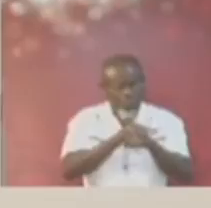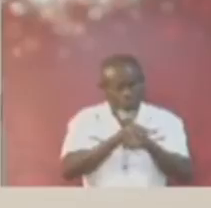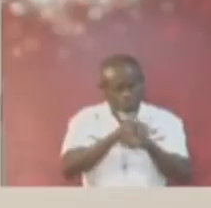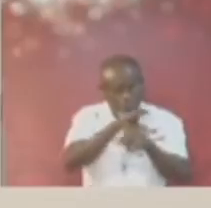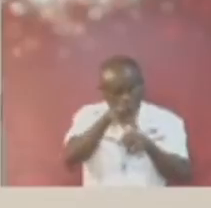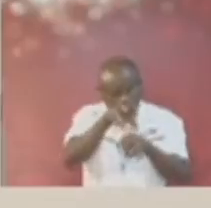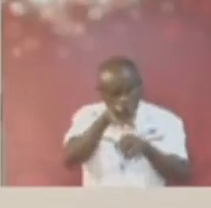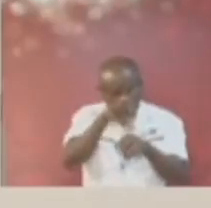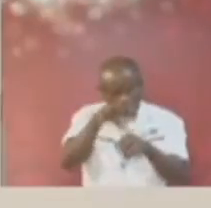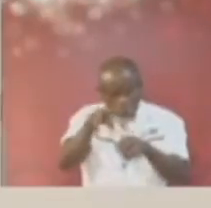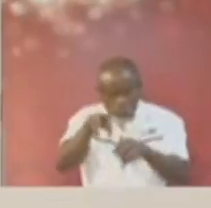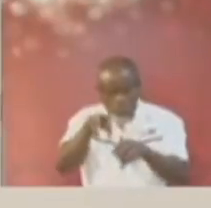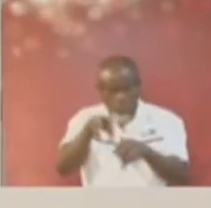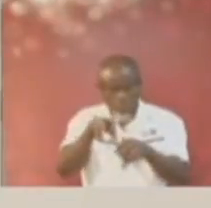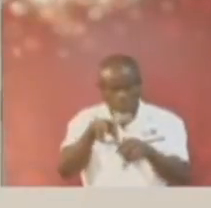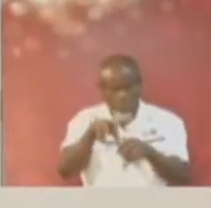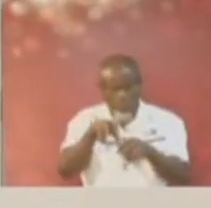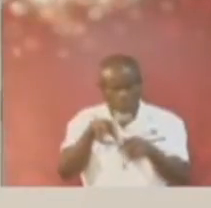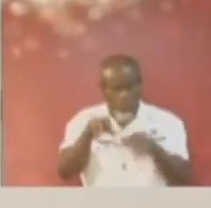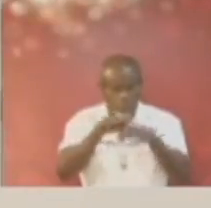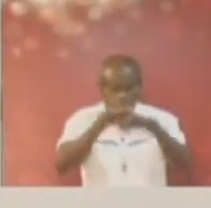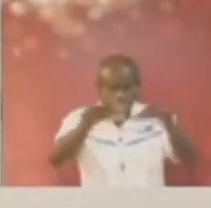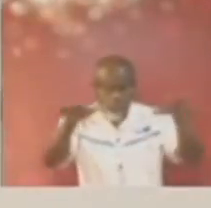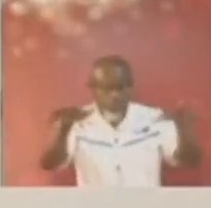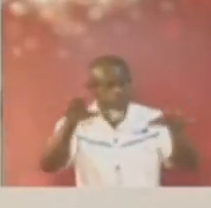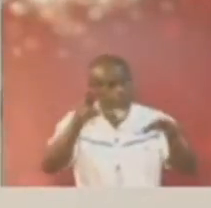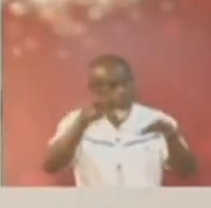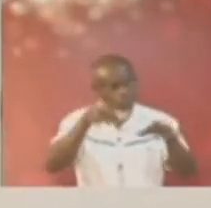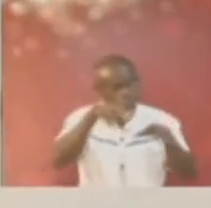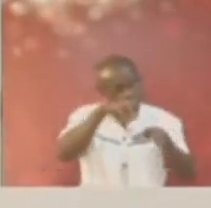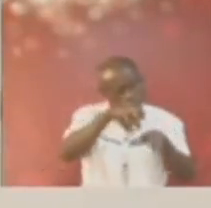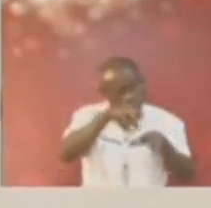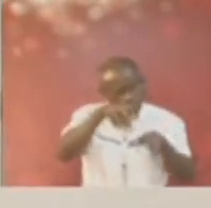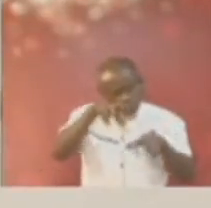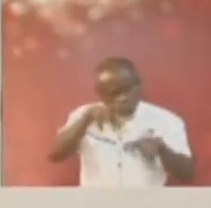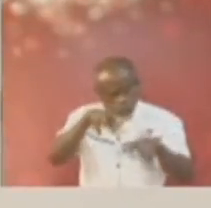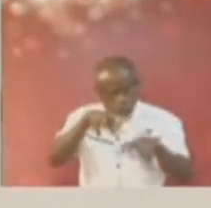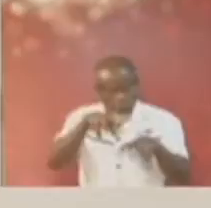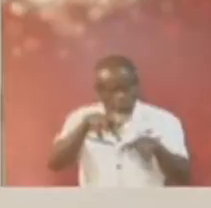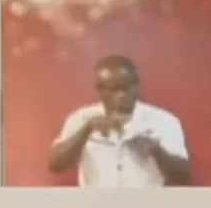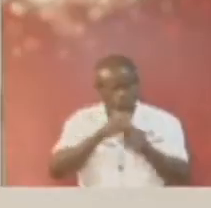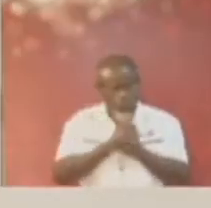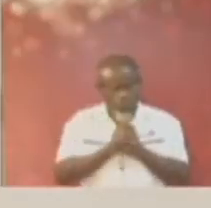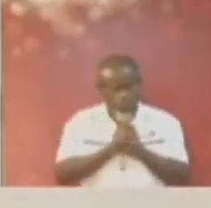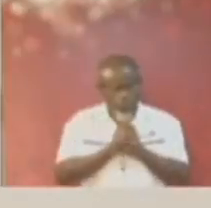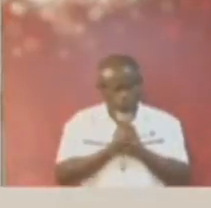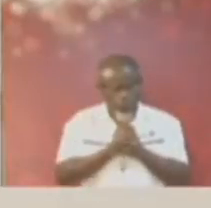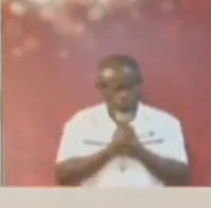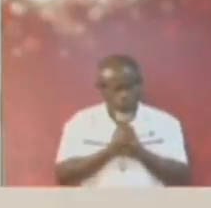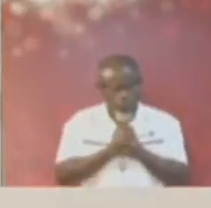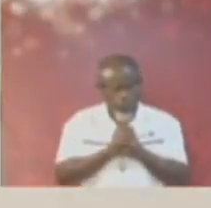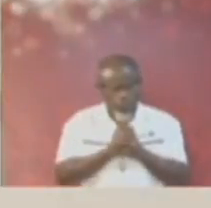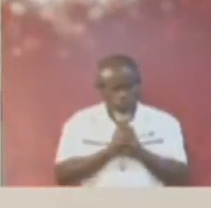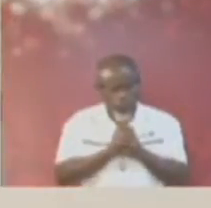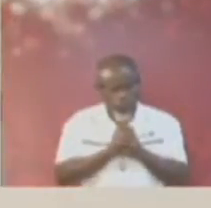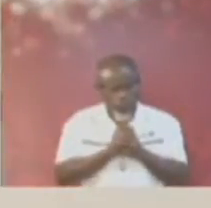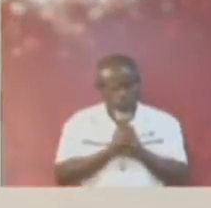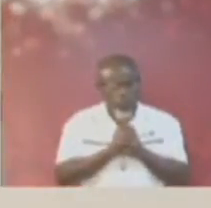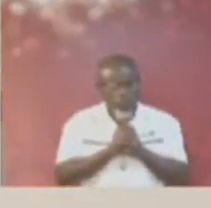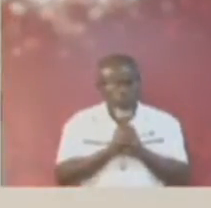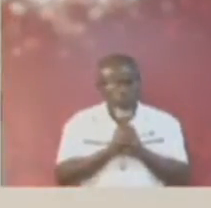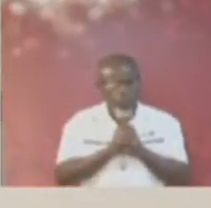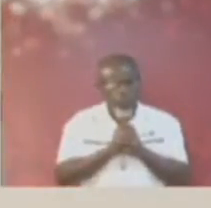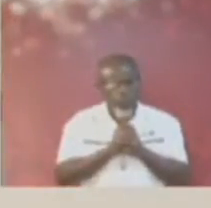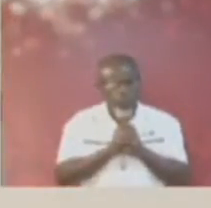are still seeing that some cases arise without any known exposures, and they just arise out of the